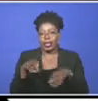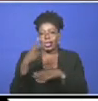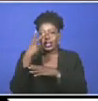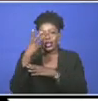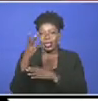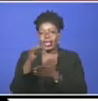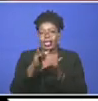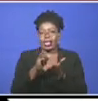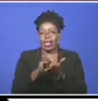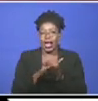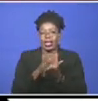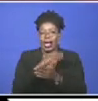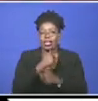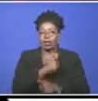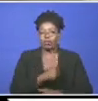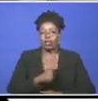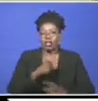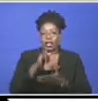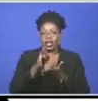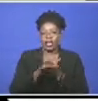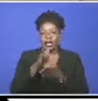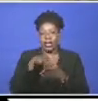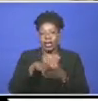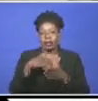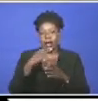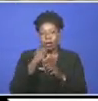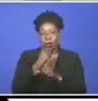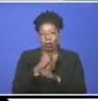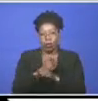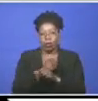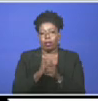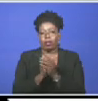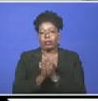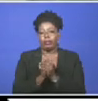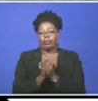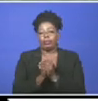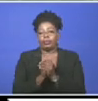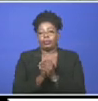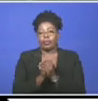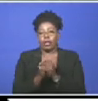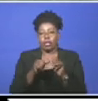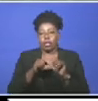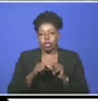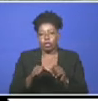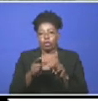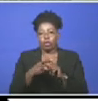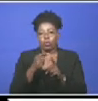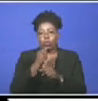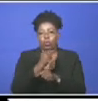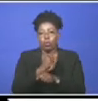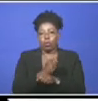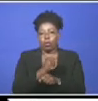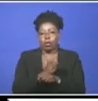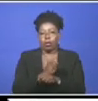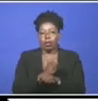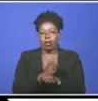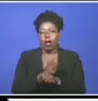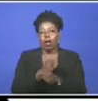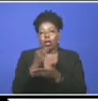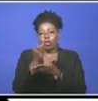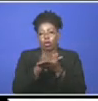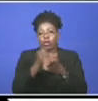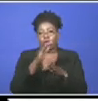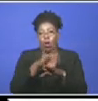that and appreciate that in the work. The precision of her work was evident as she continued to work. Her images are on the